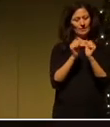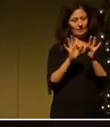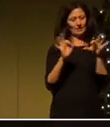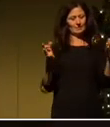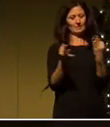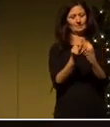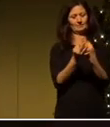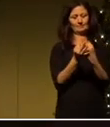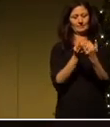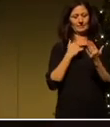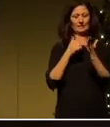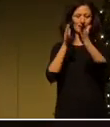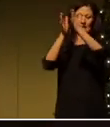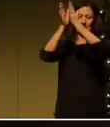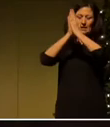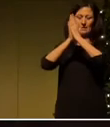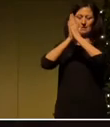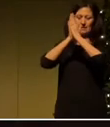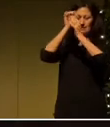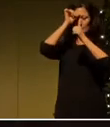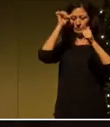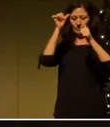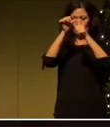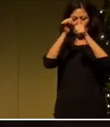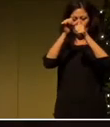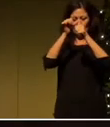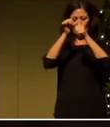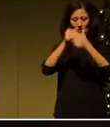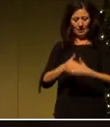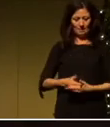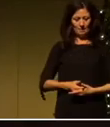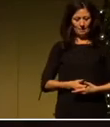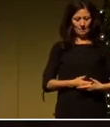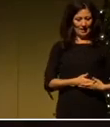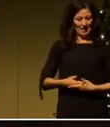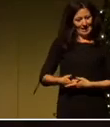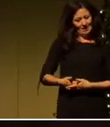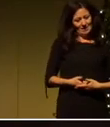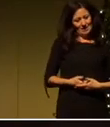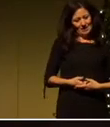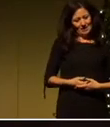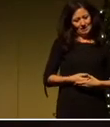that we'll remember the child that was born